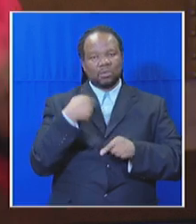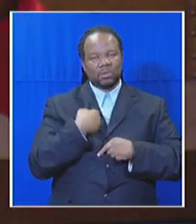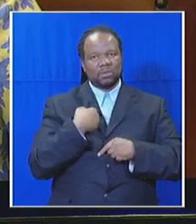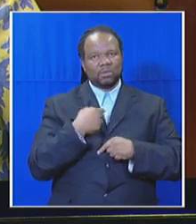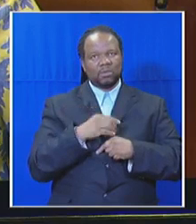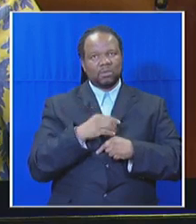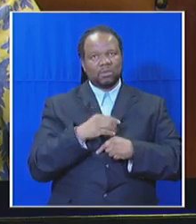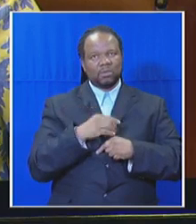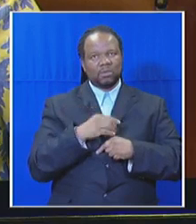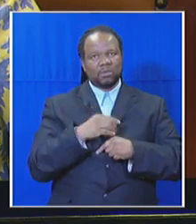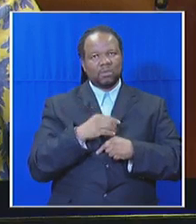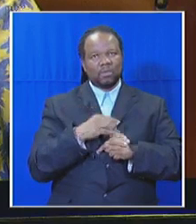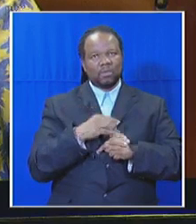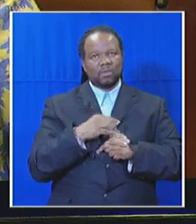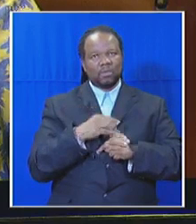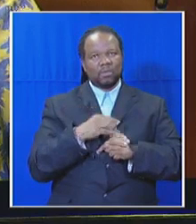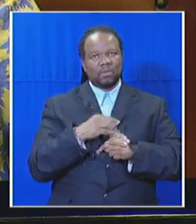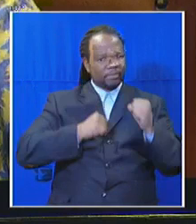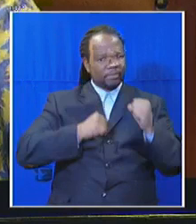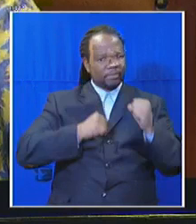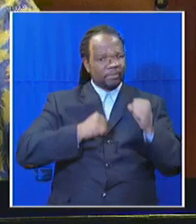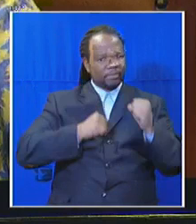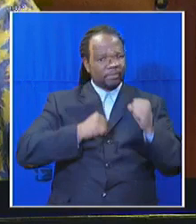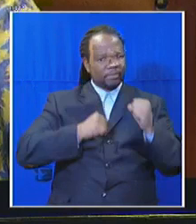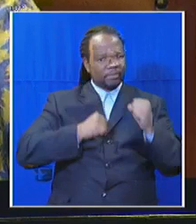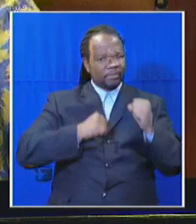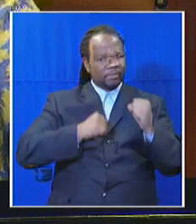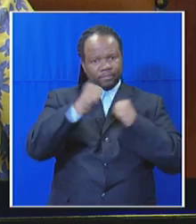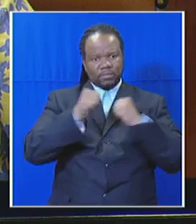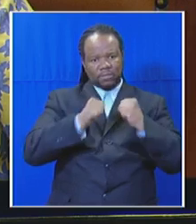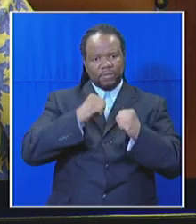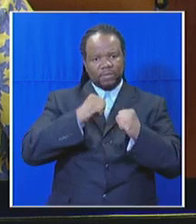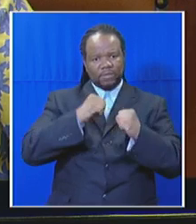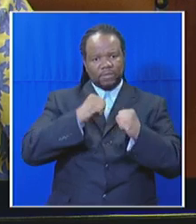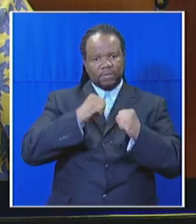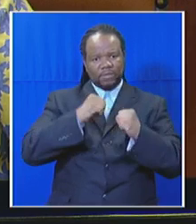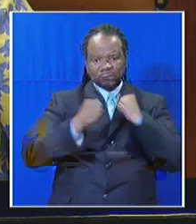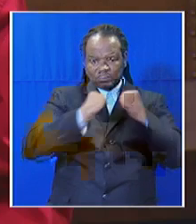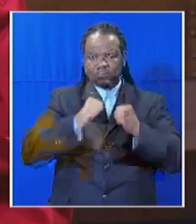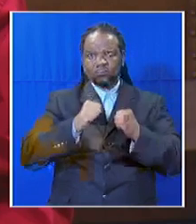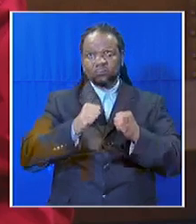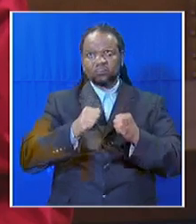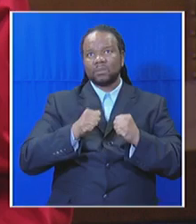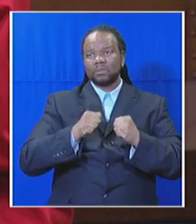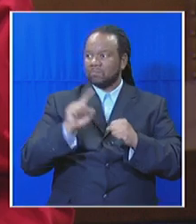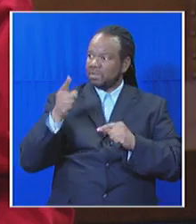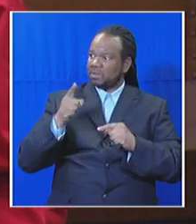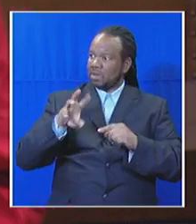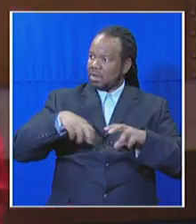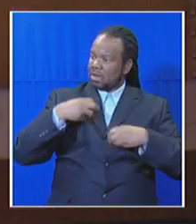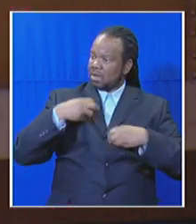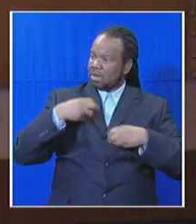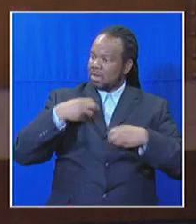Achtbare If he Speaker. wants to be more outside, other. Achtbare Speaker. That. You're most